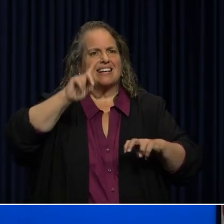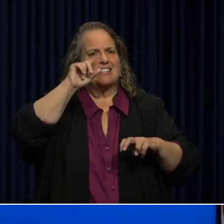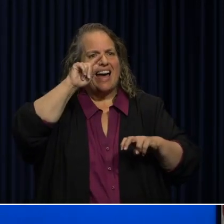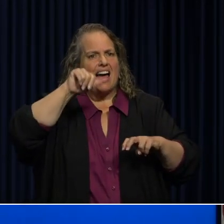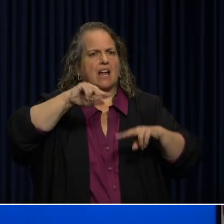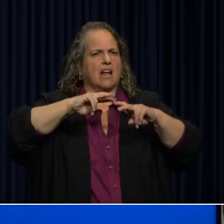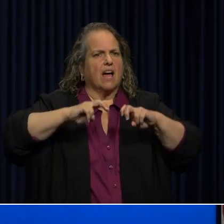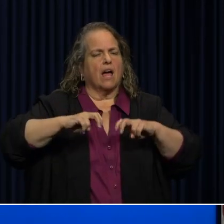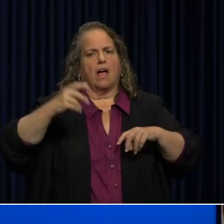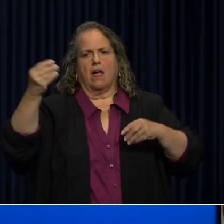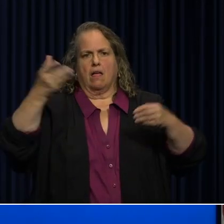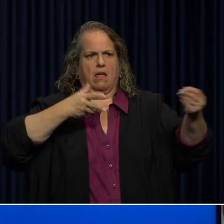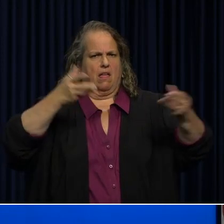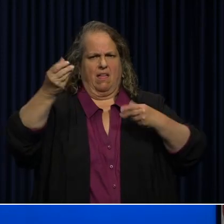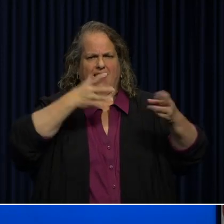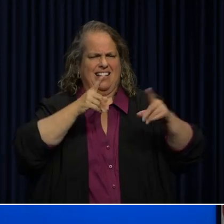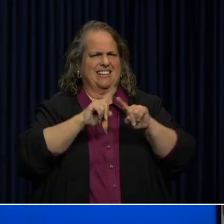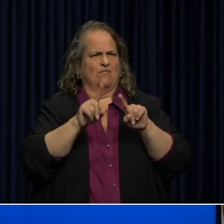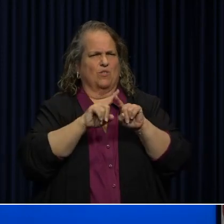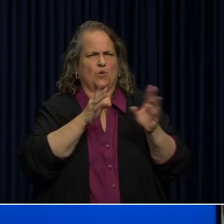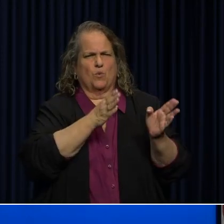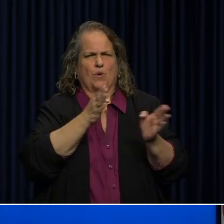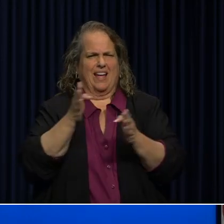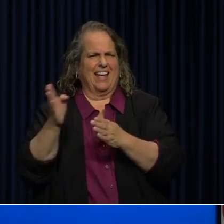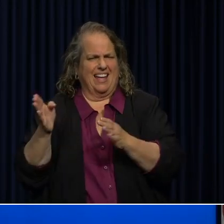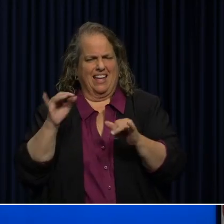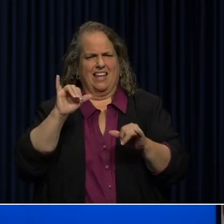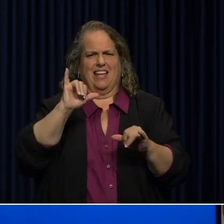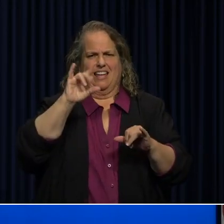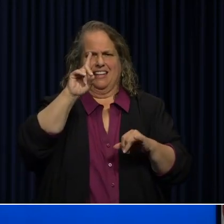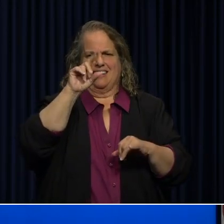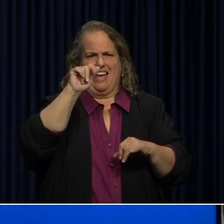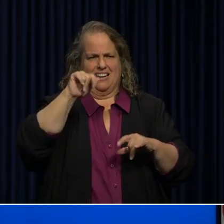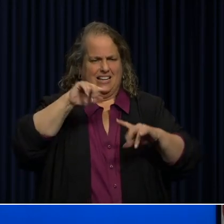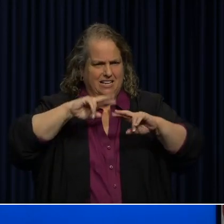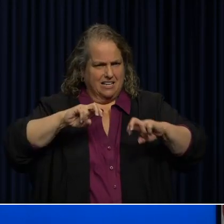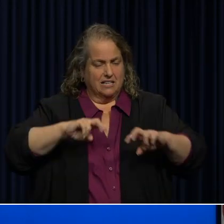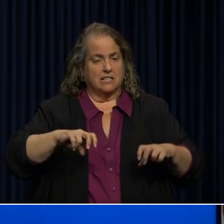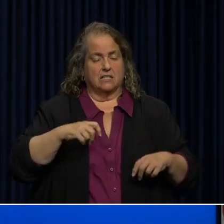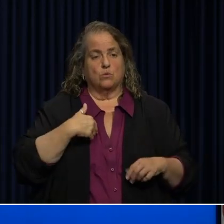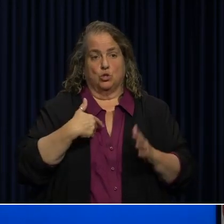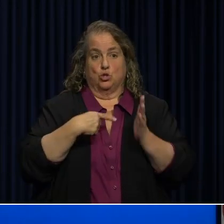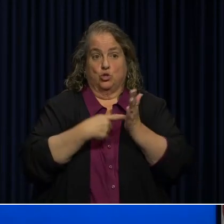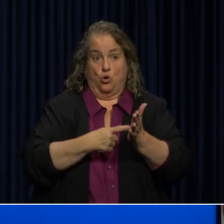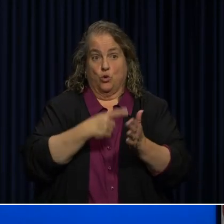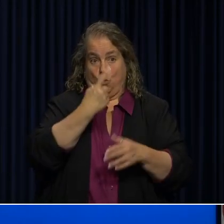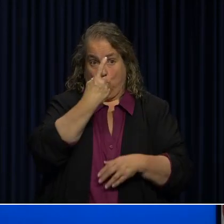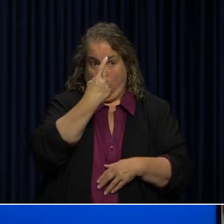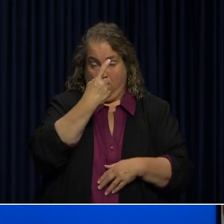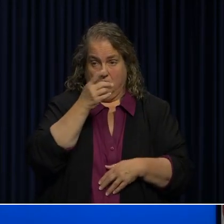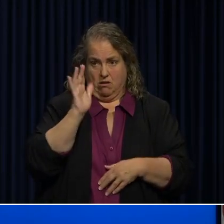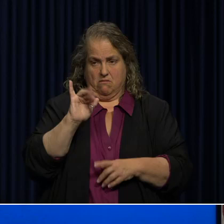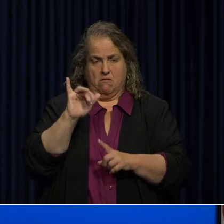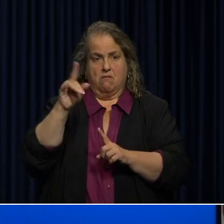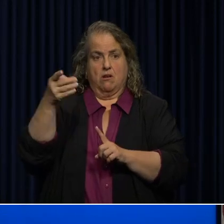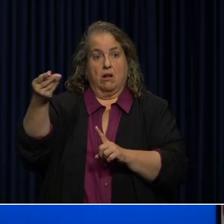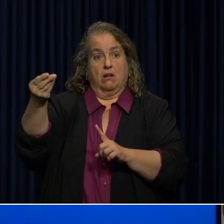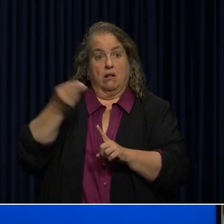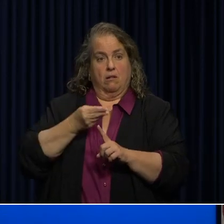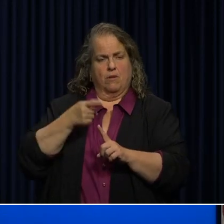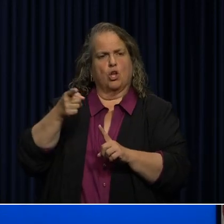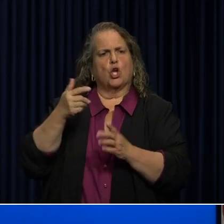a number of different ways. I wanted to show you from one of those public sources, new